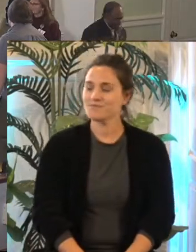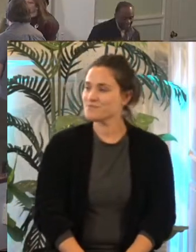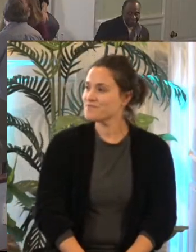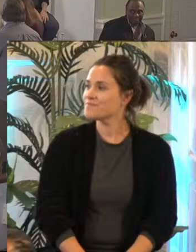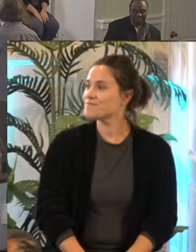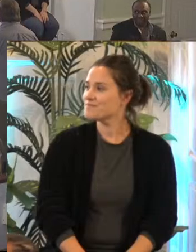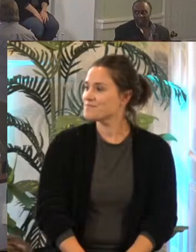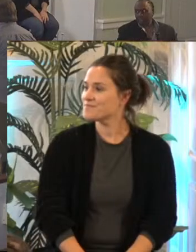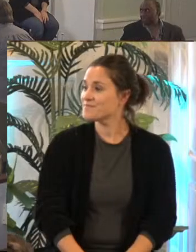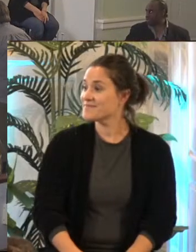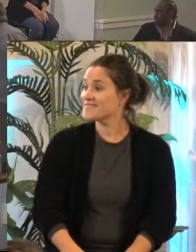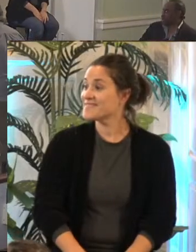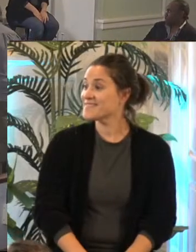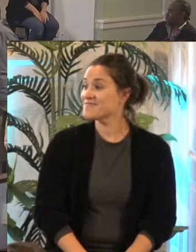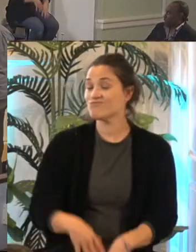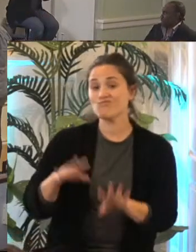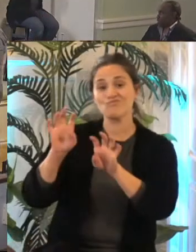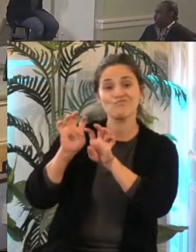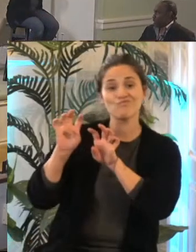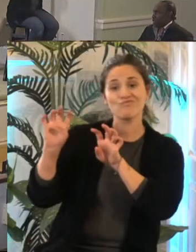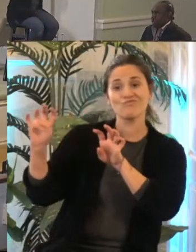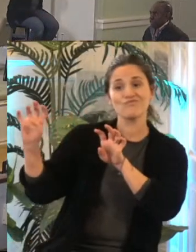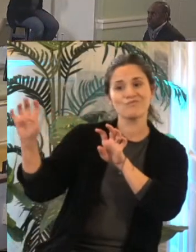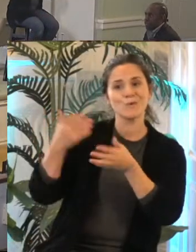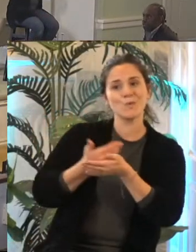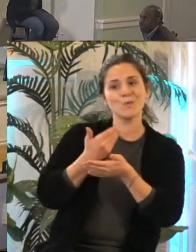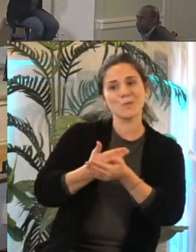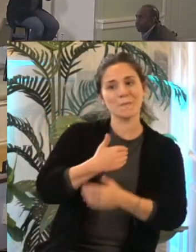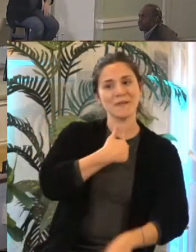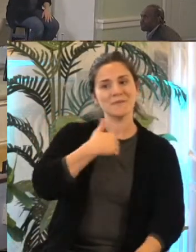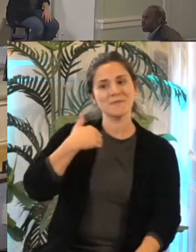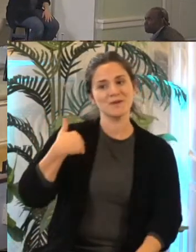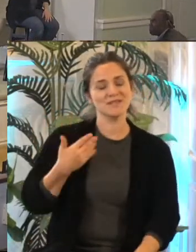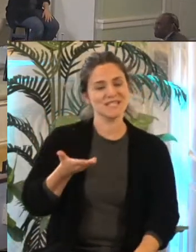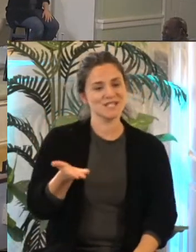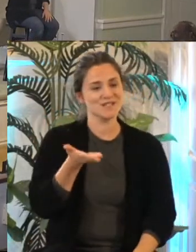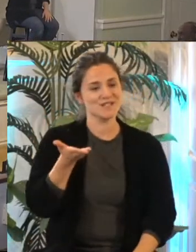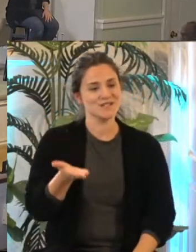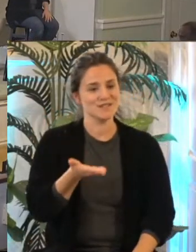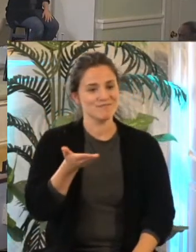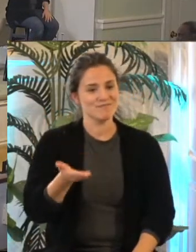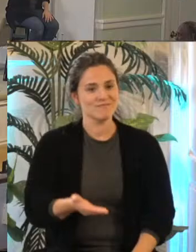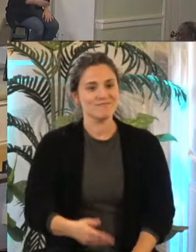Come on forward. Come on up, Libby. It's good to see you.